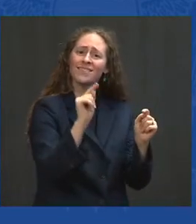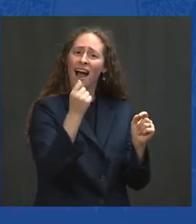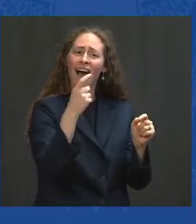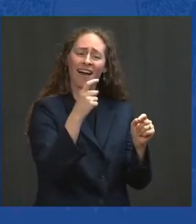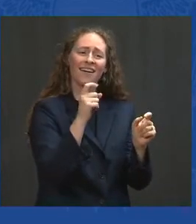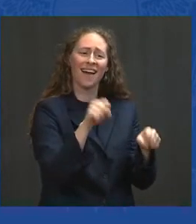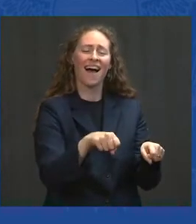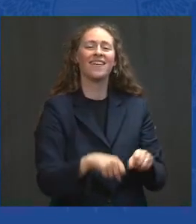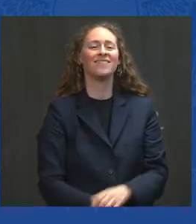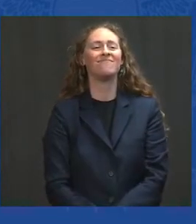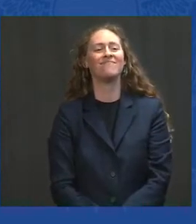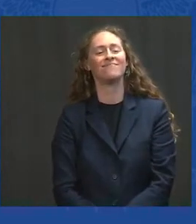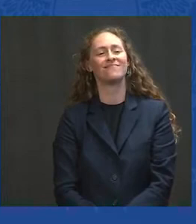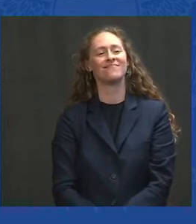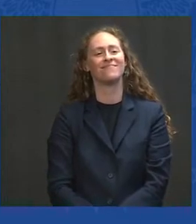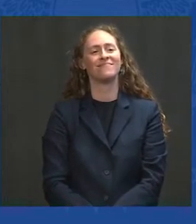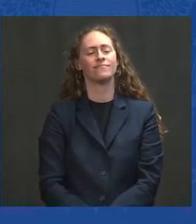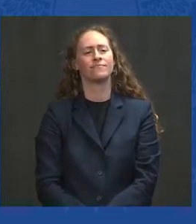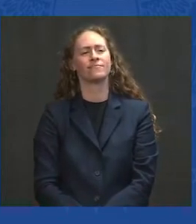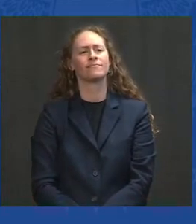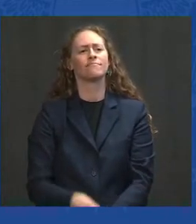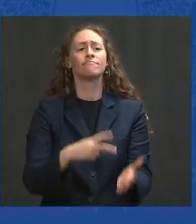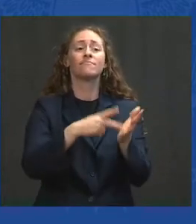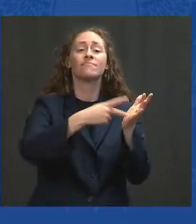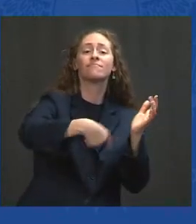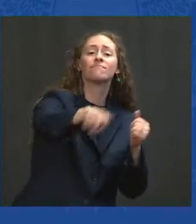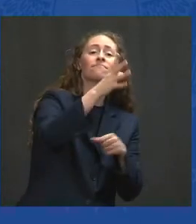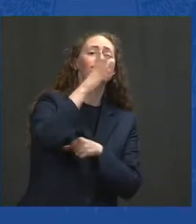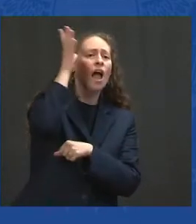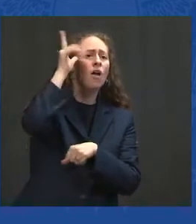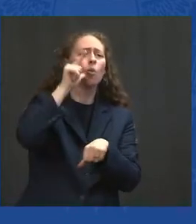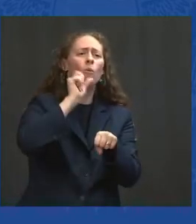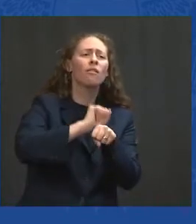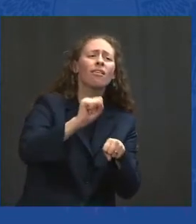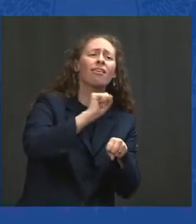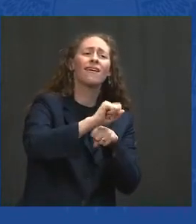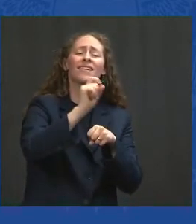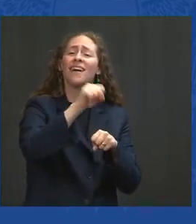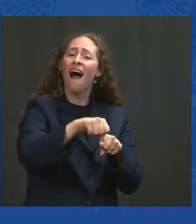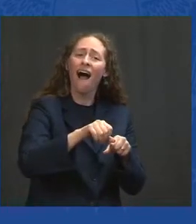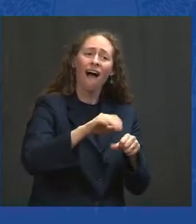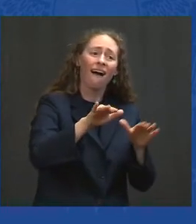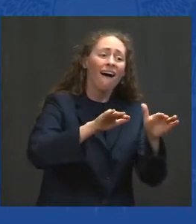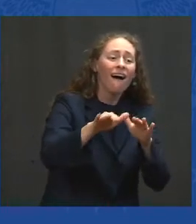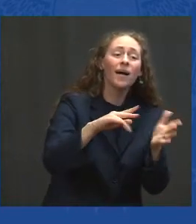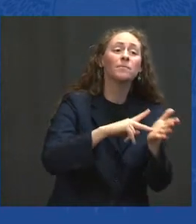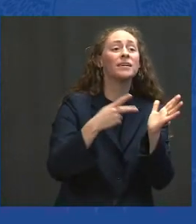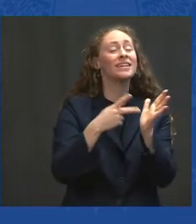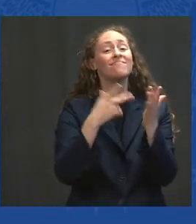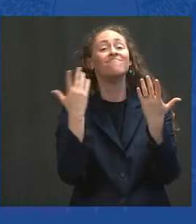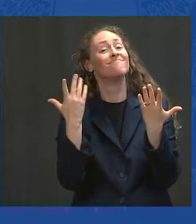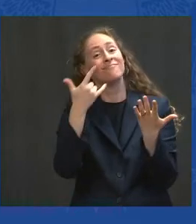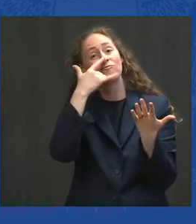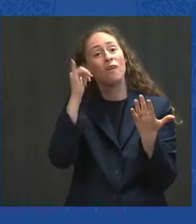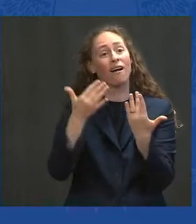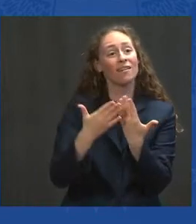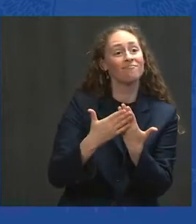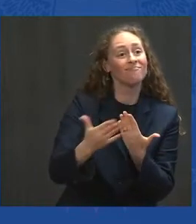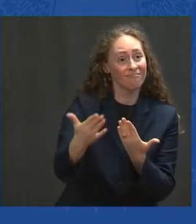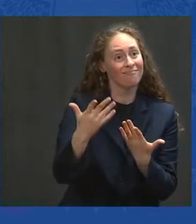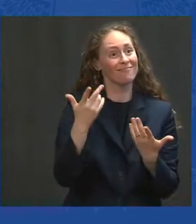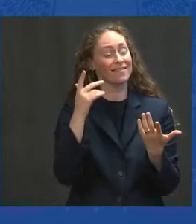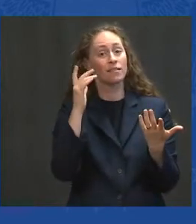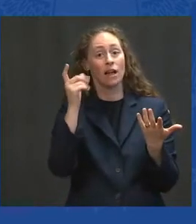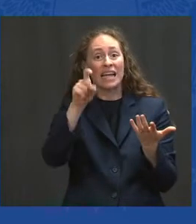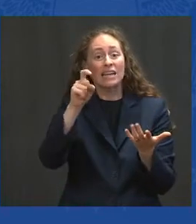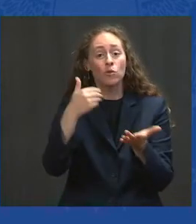parent to say to his or her child, honey, you can get you new braces now.